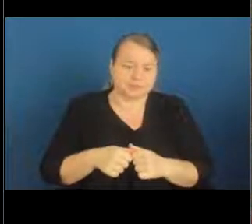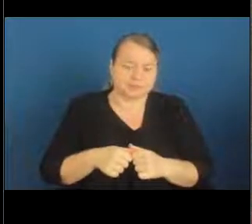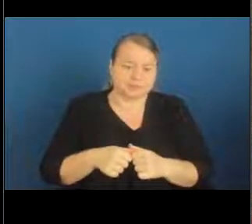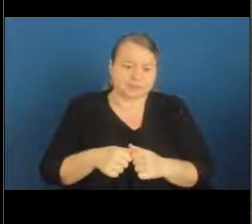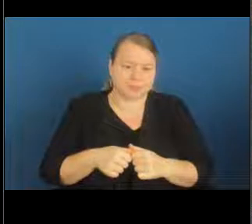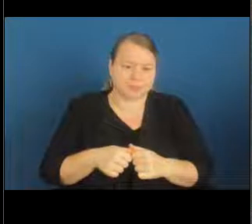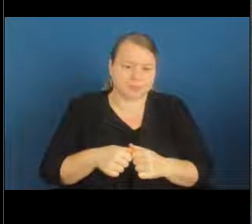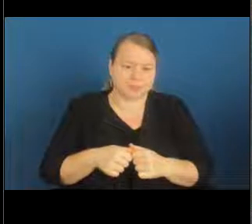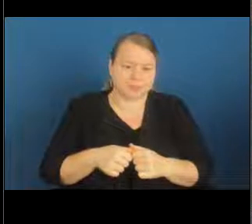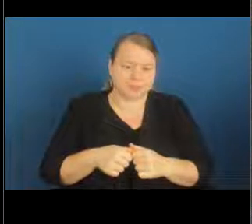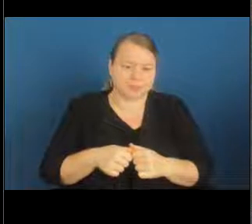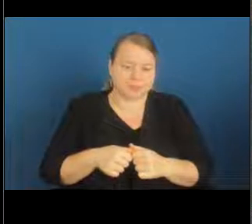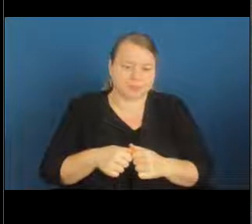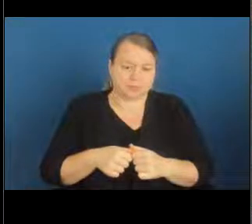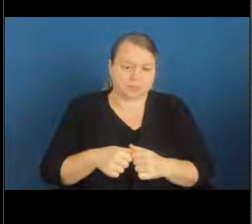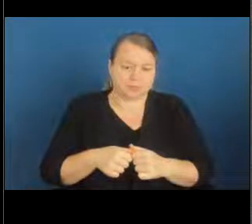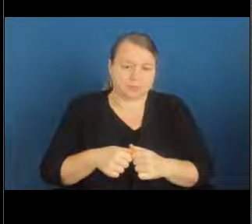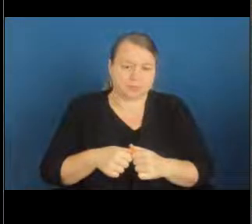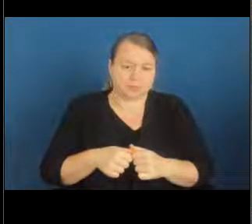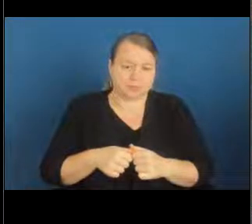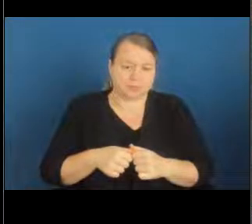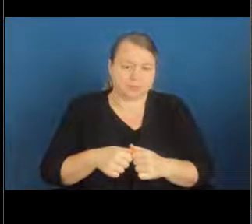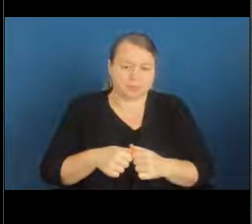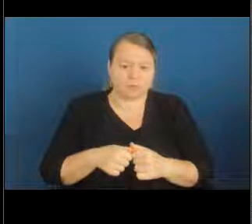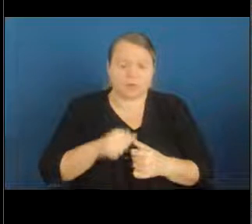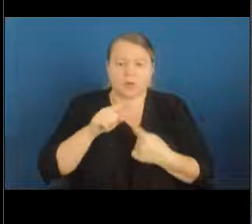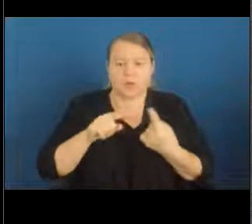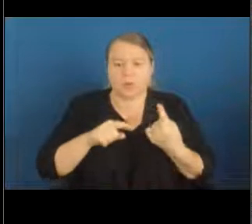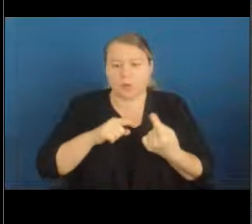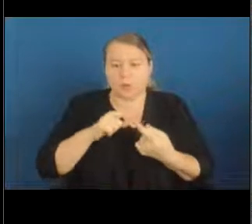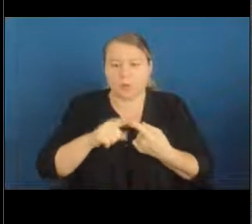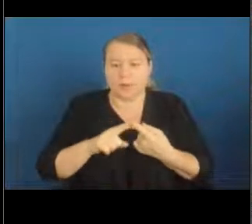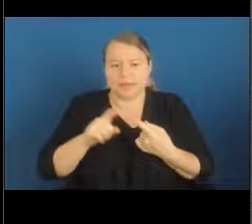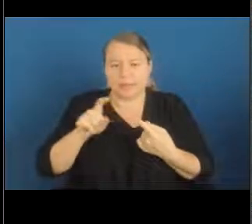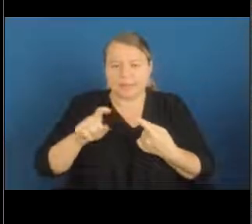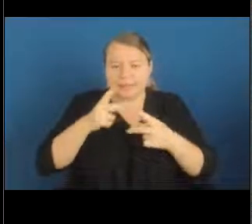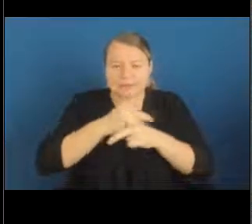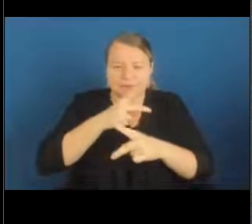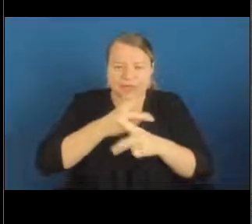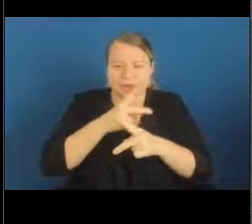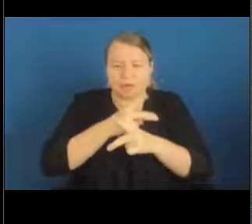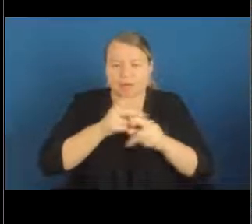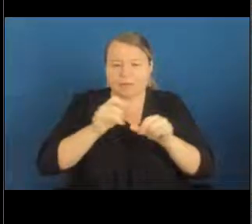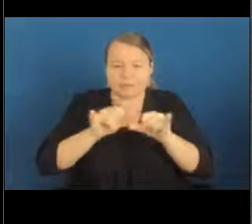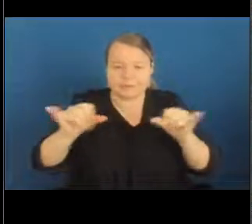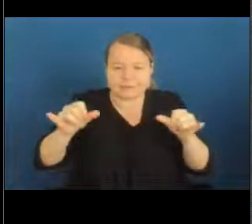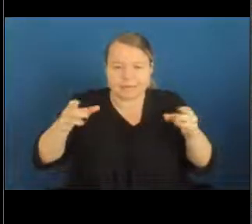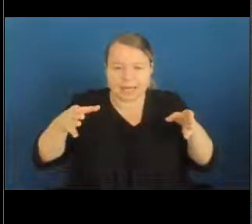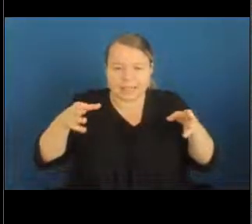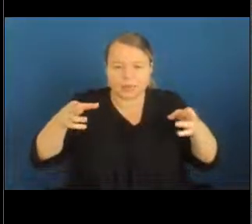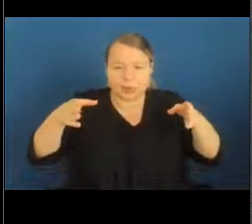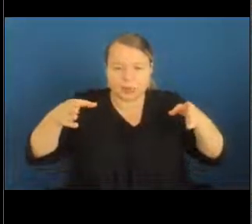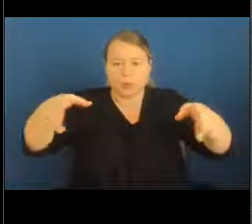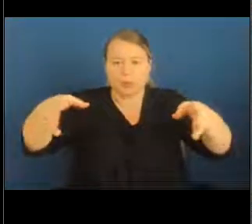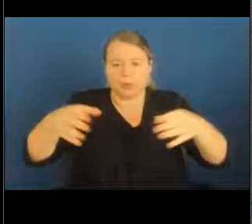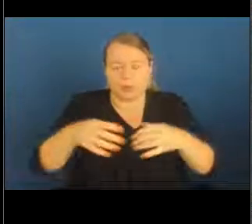the appreciation of the geometry of the road and the proximity of the metro and